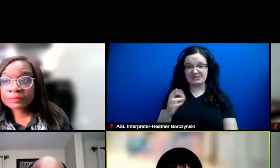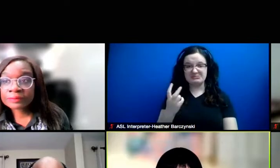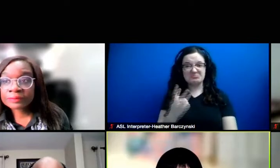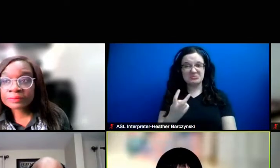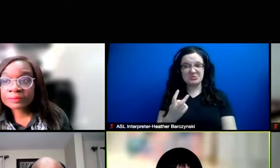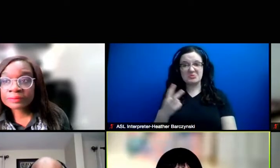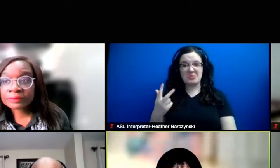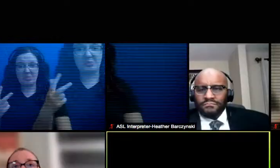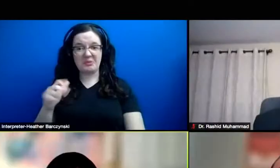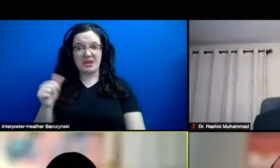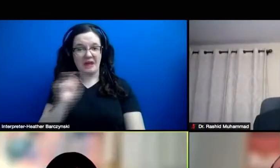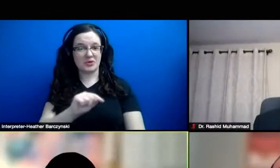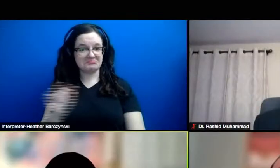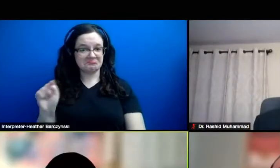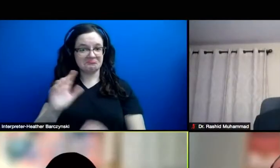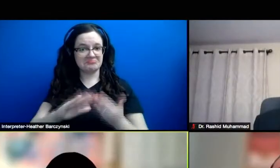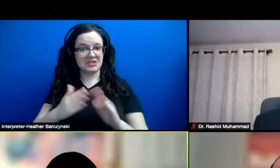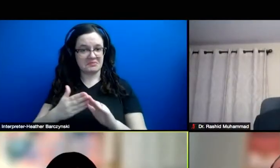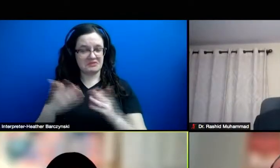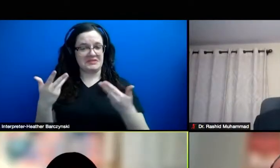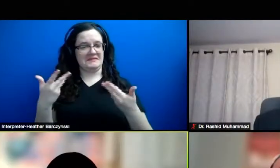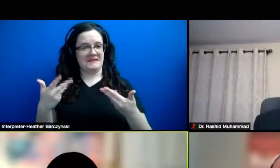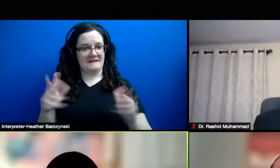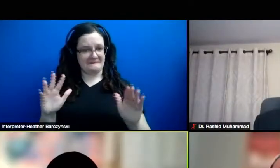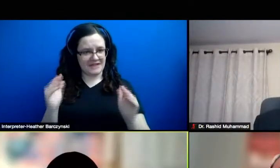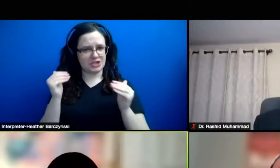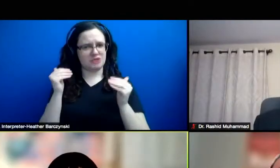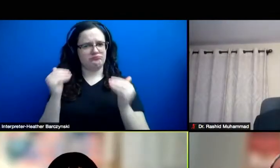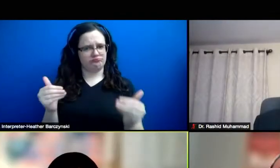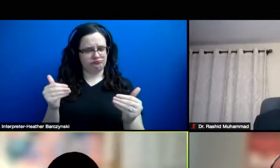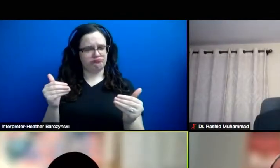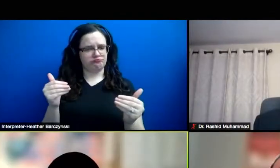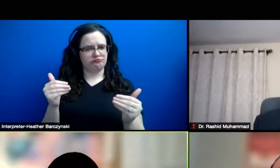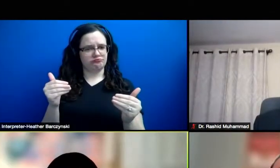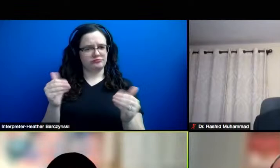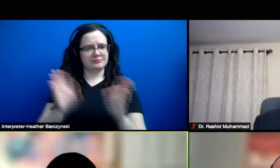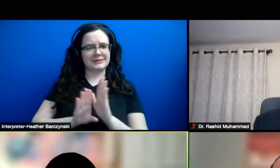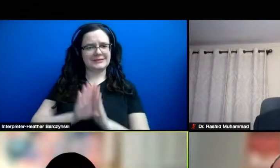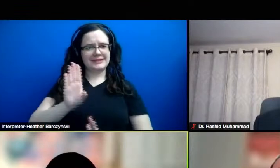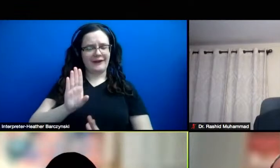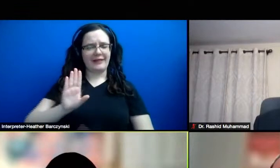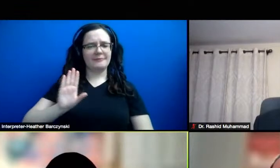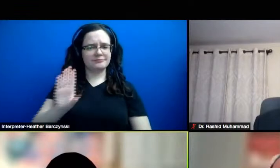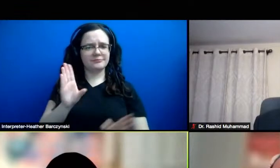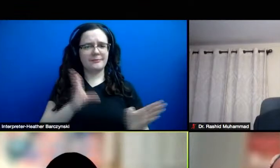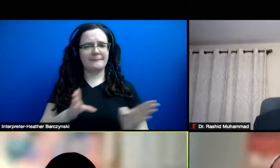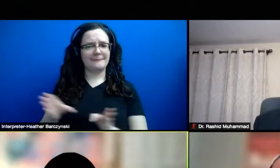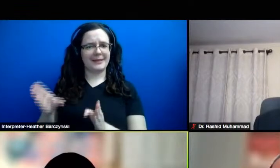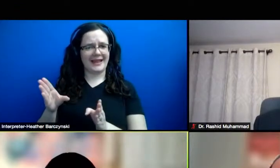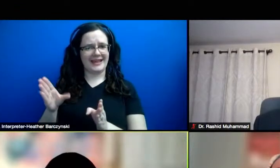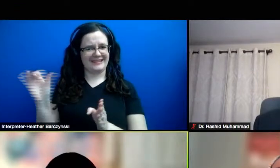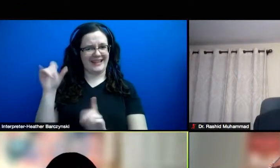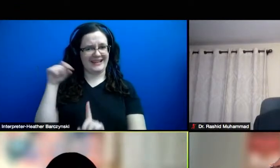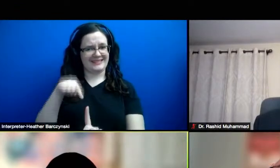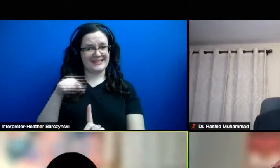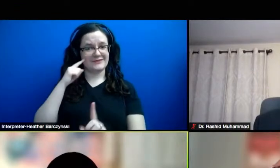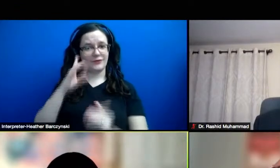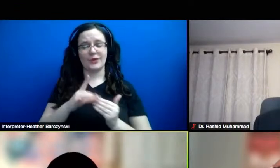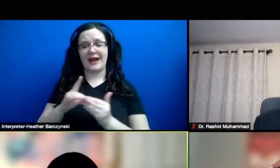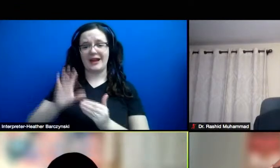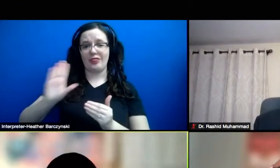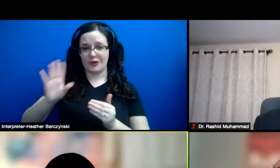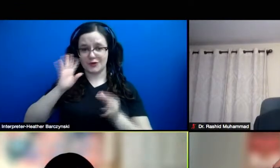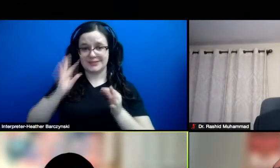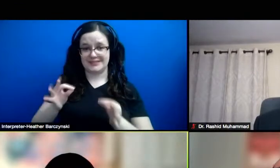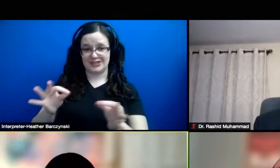other communities that had taken the step of developing a plan of this nature to guide their own decision